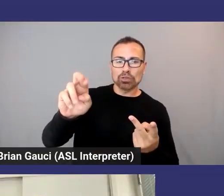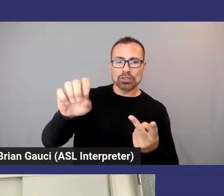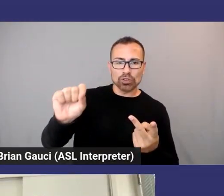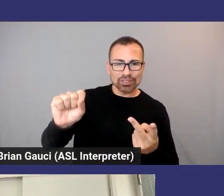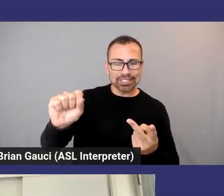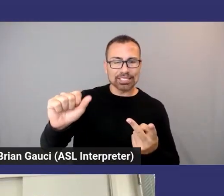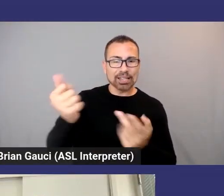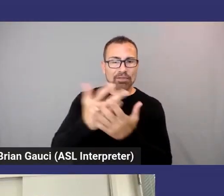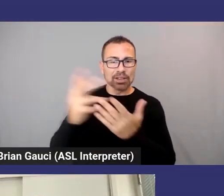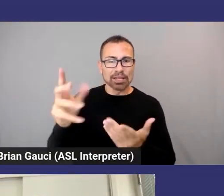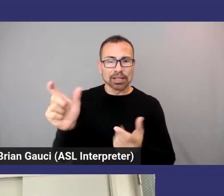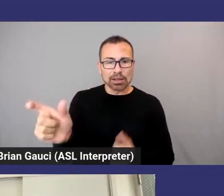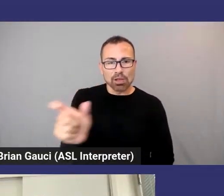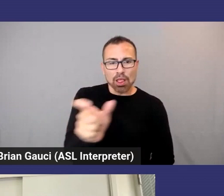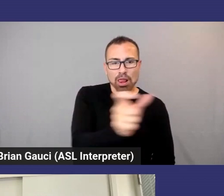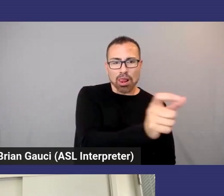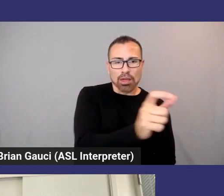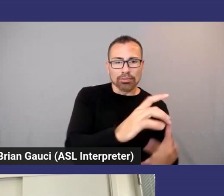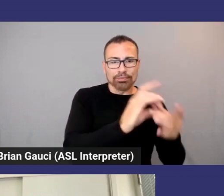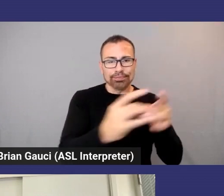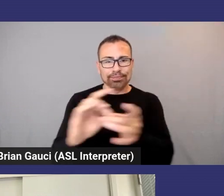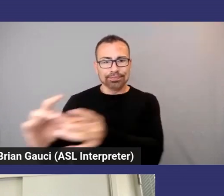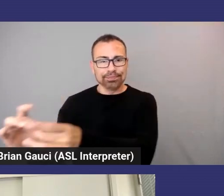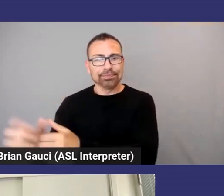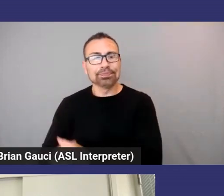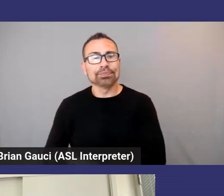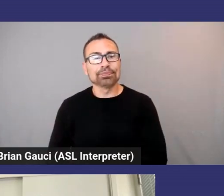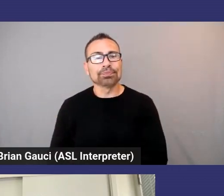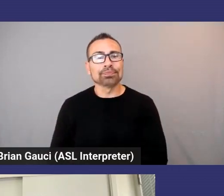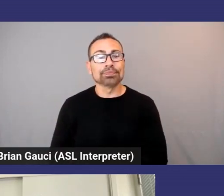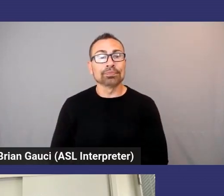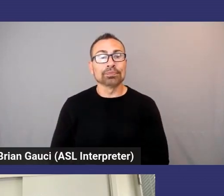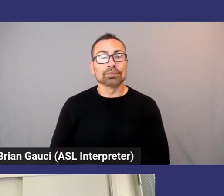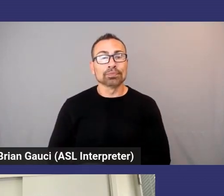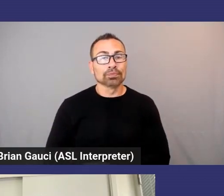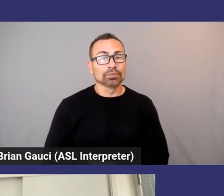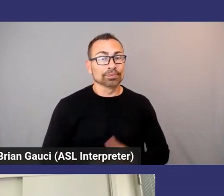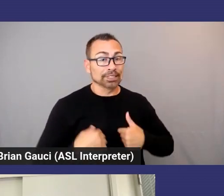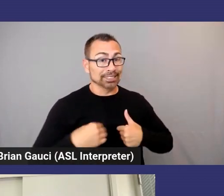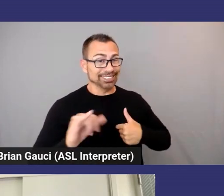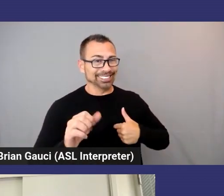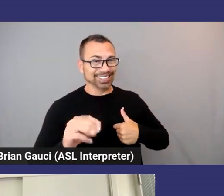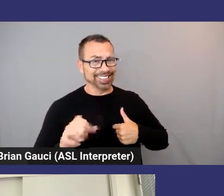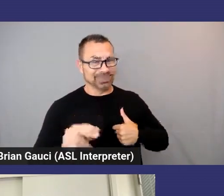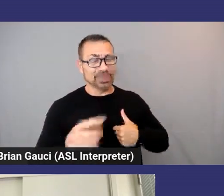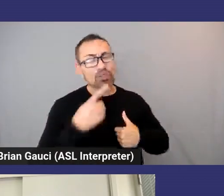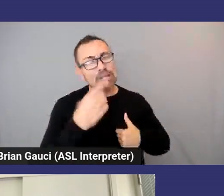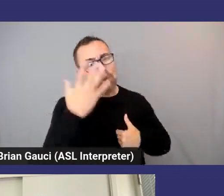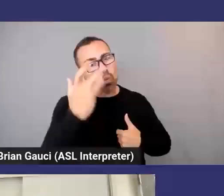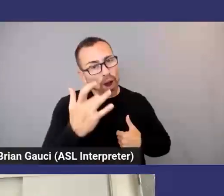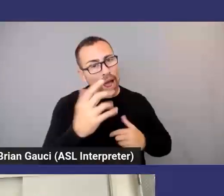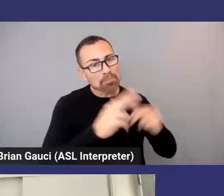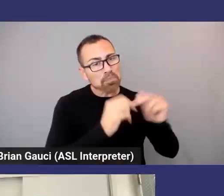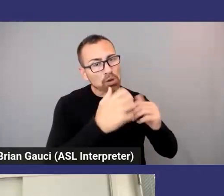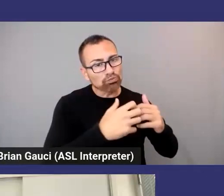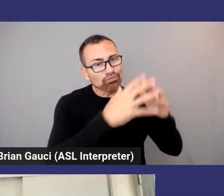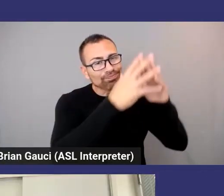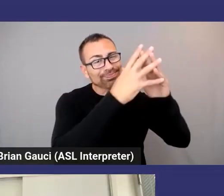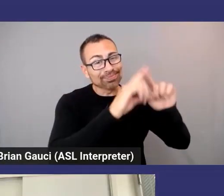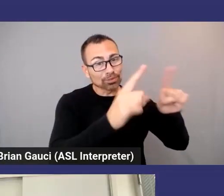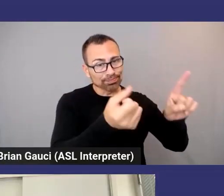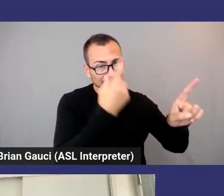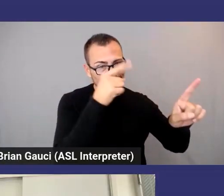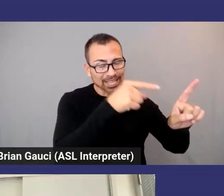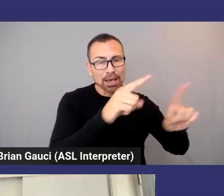networking. So you talked a little bit about why you built it, right? But who did you build it for?